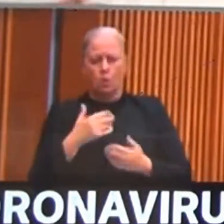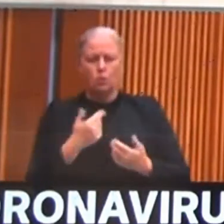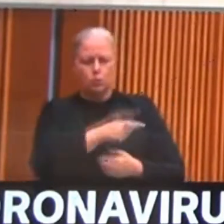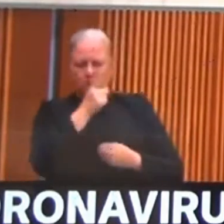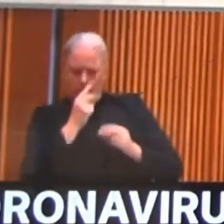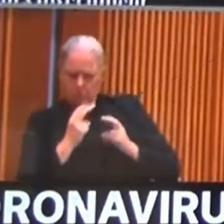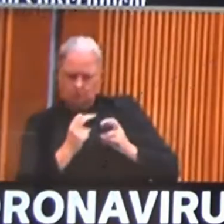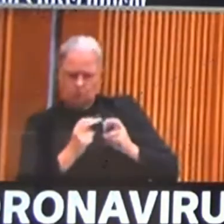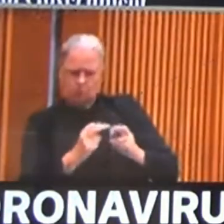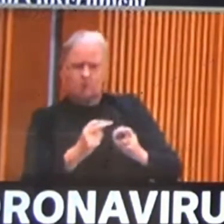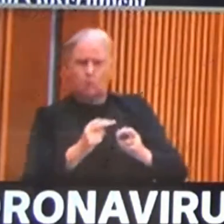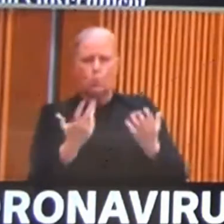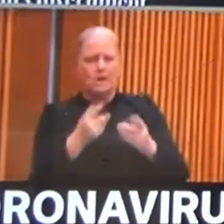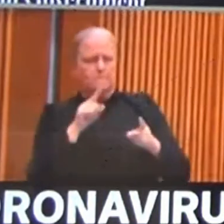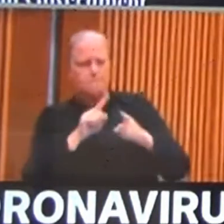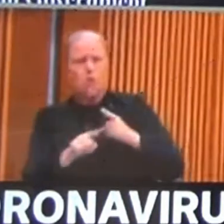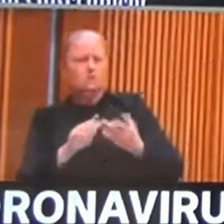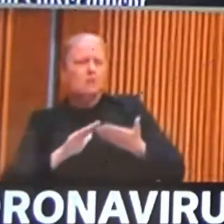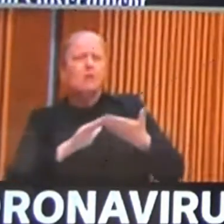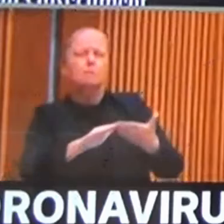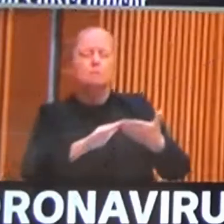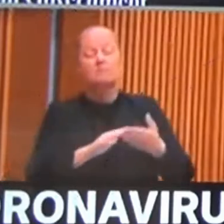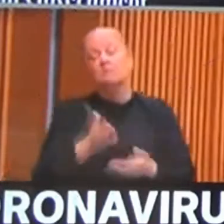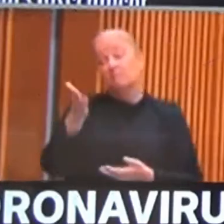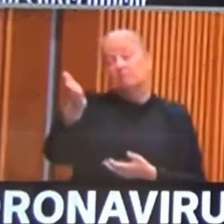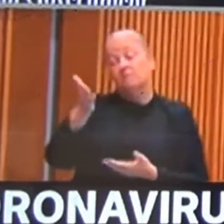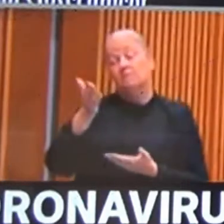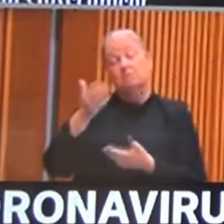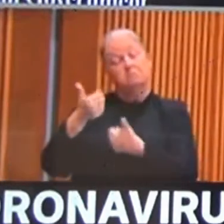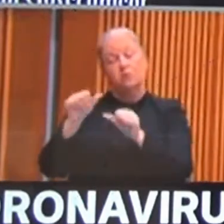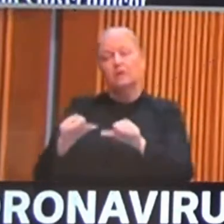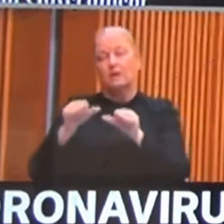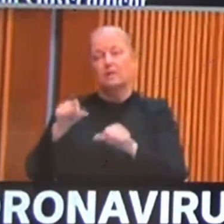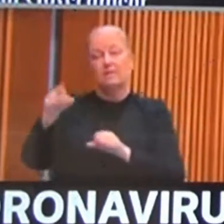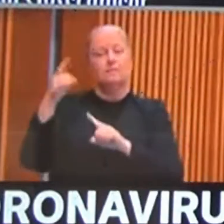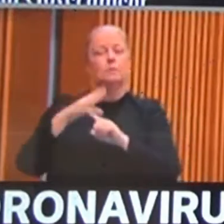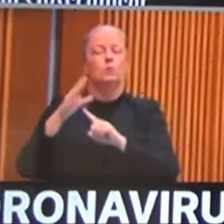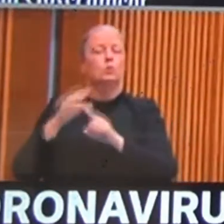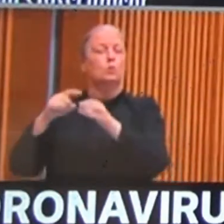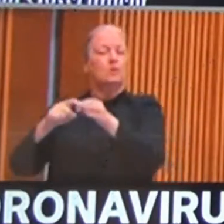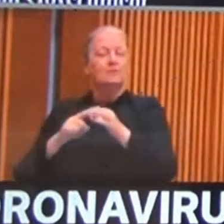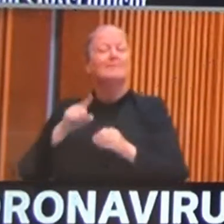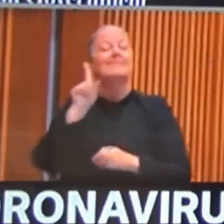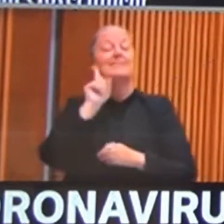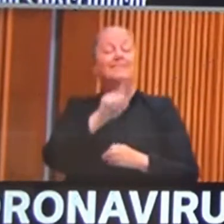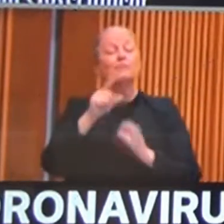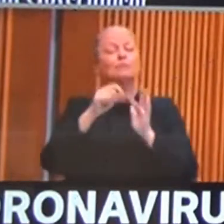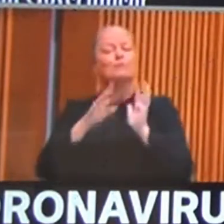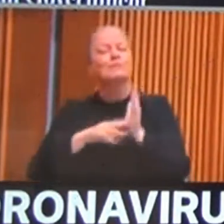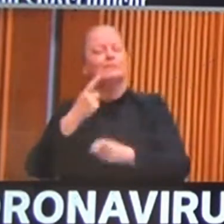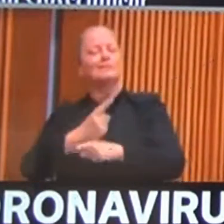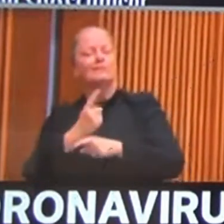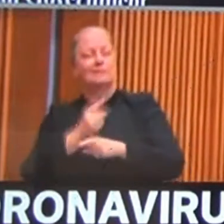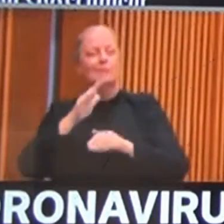a big impact or not? Sure. Look, I think that's a really important question. So what yesterday's modelling showed us is the future